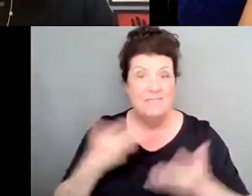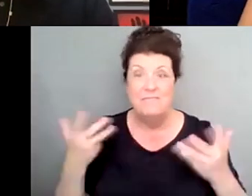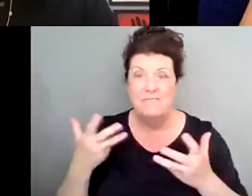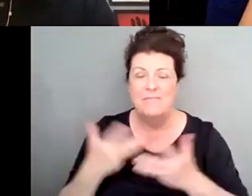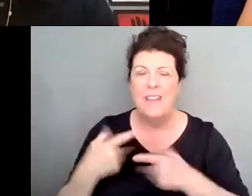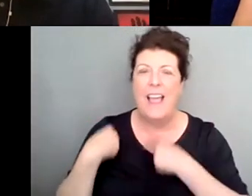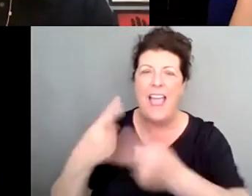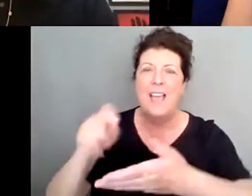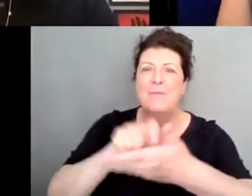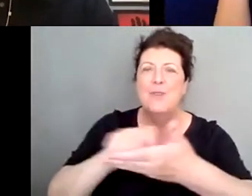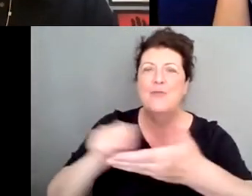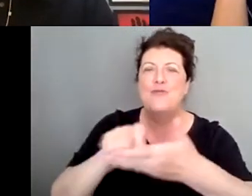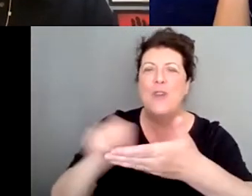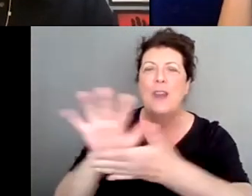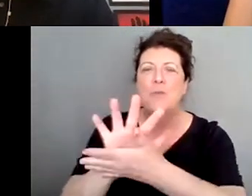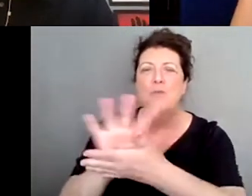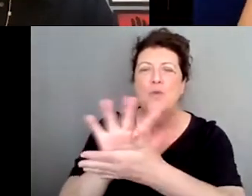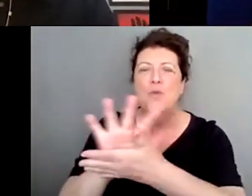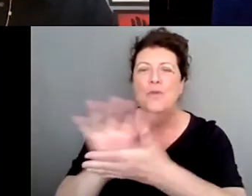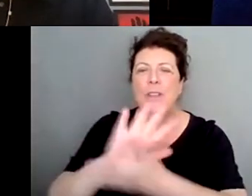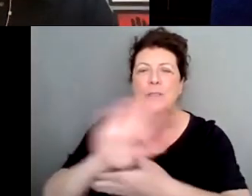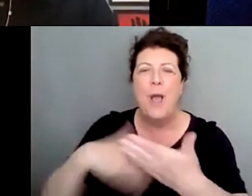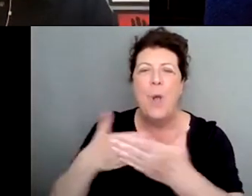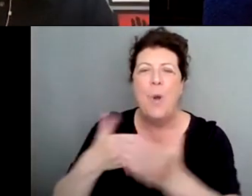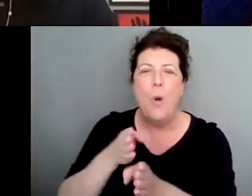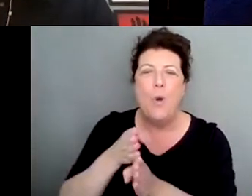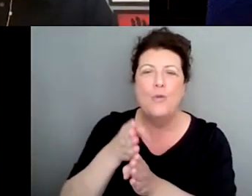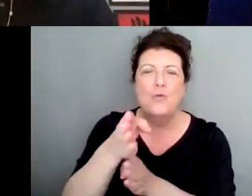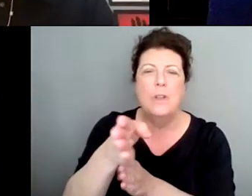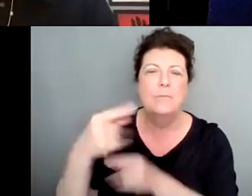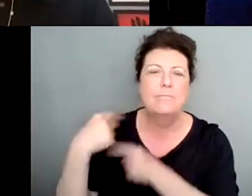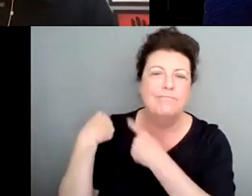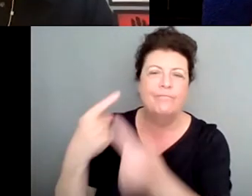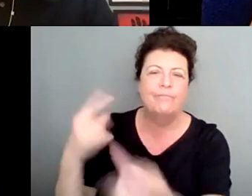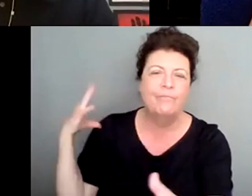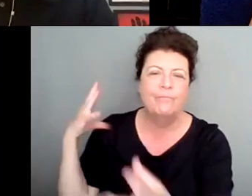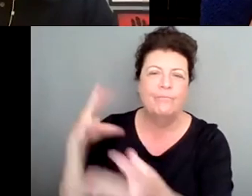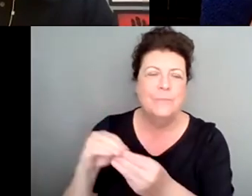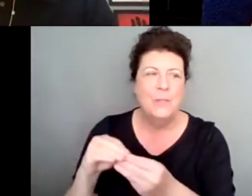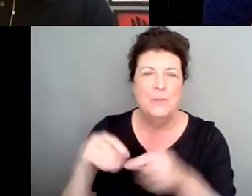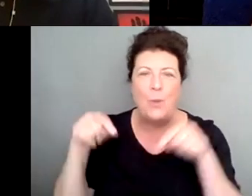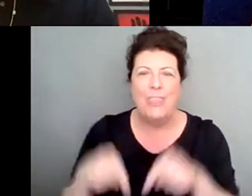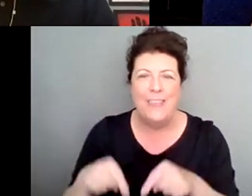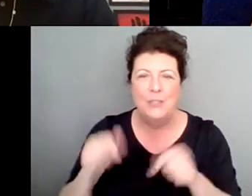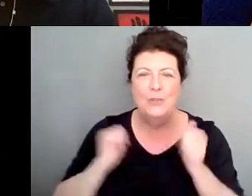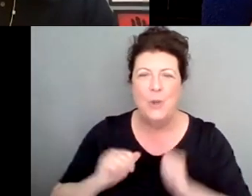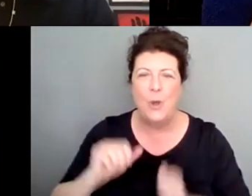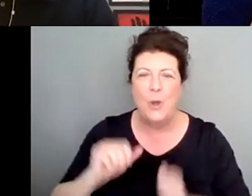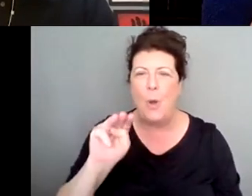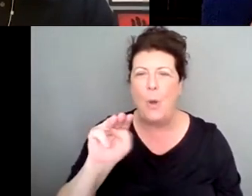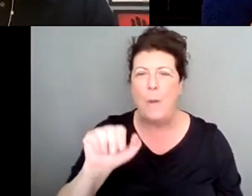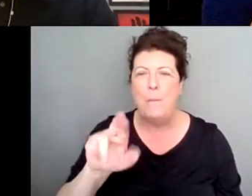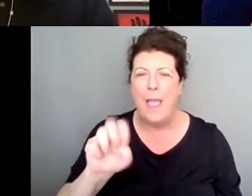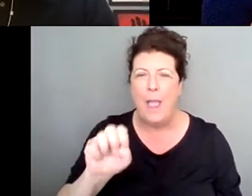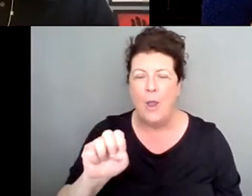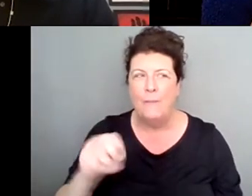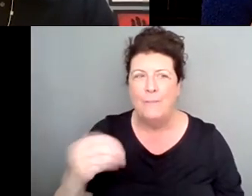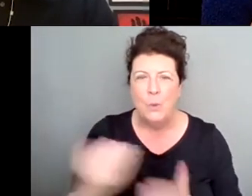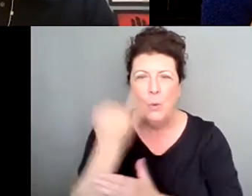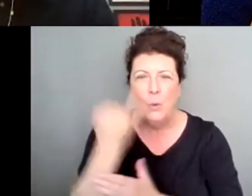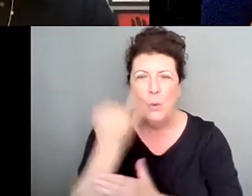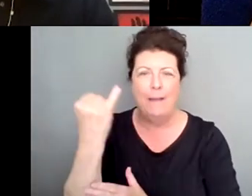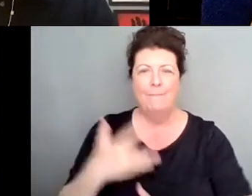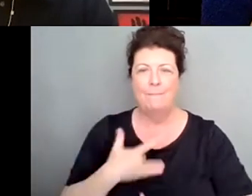writing movies my whole career really. And this was an idea in Mare that felt like it, it couldn't